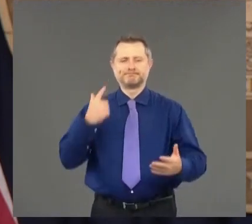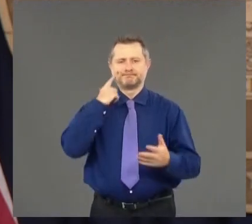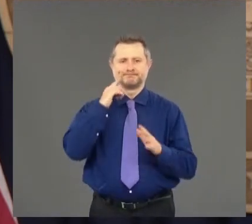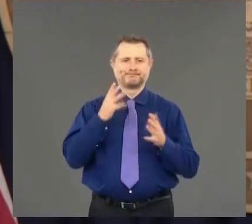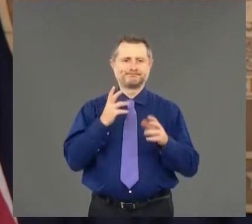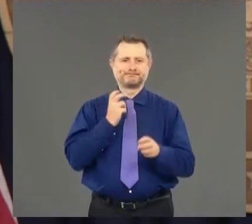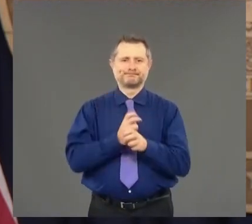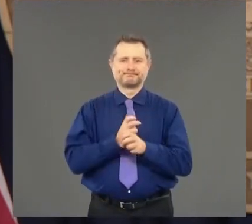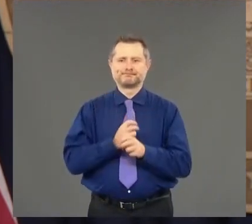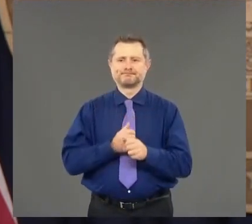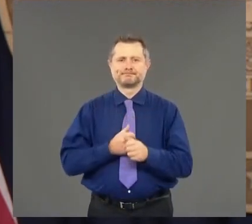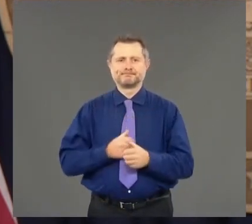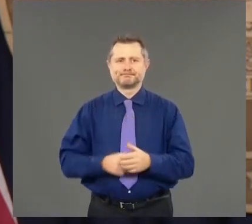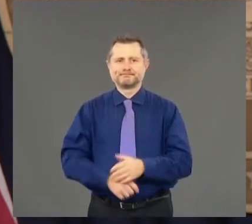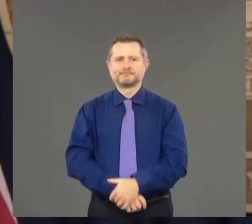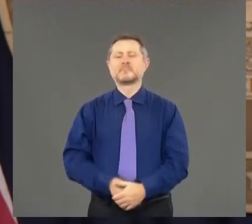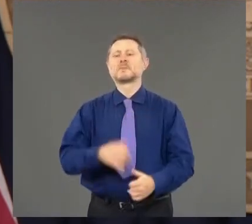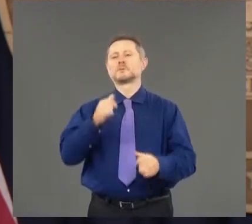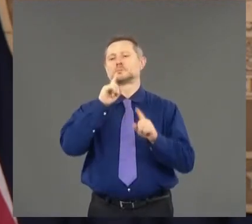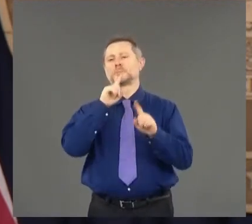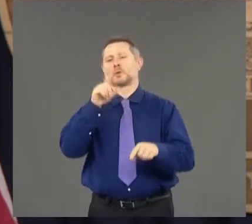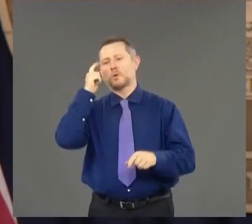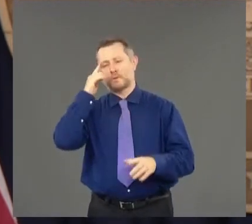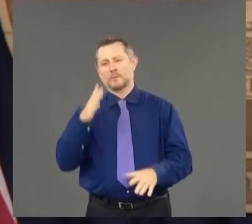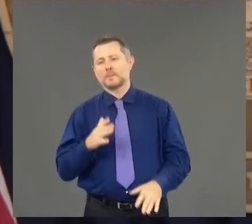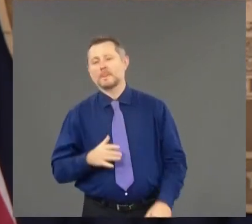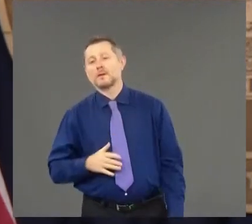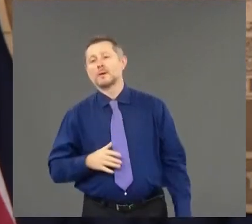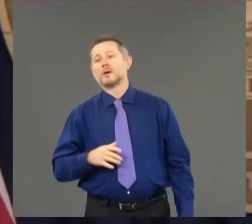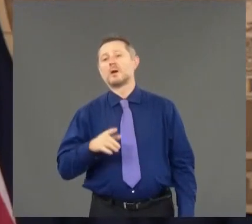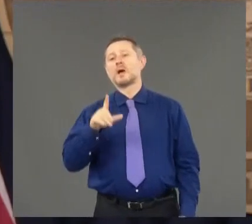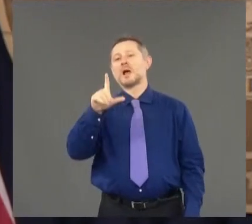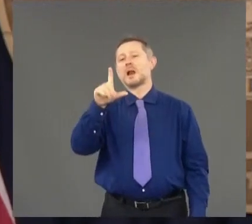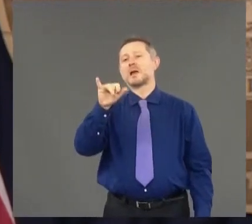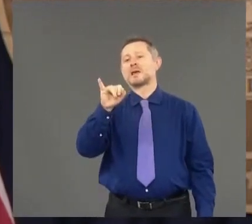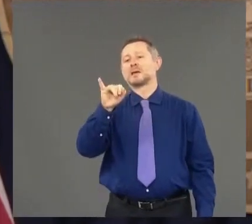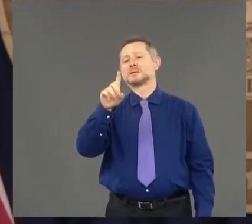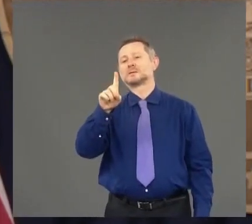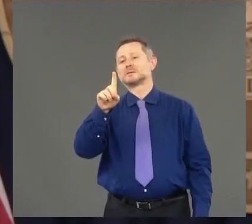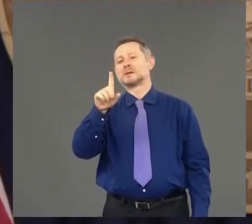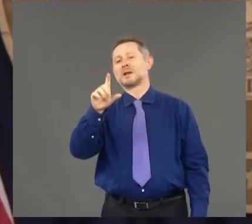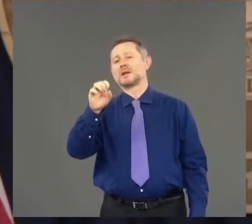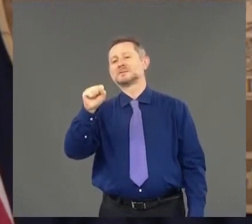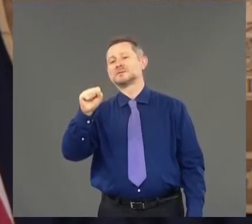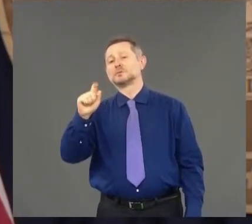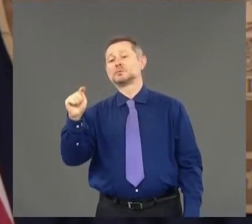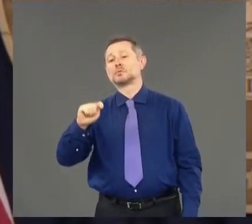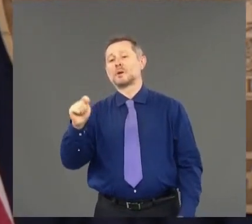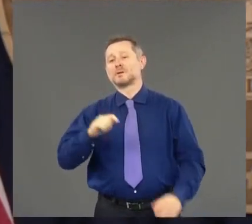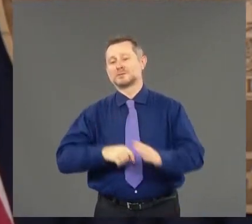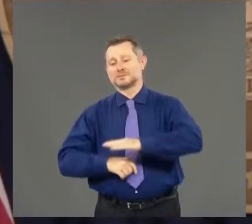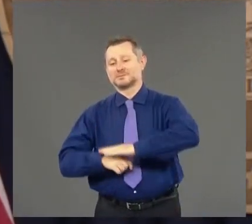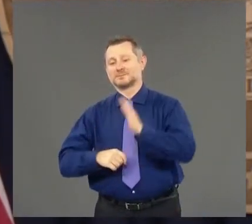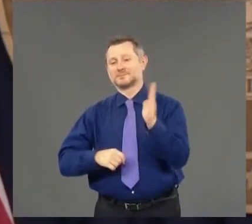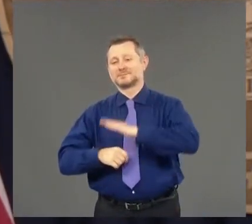you? Lidless toilets. Exactly. Do lidless